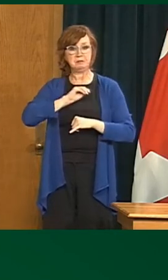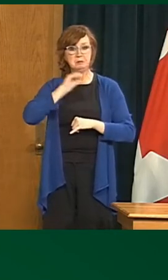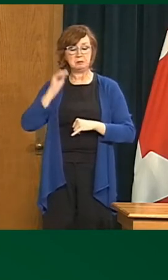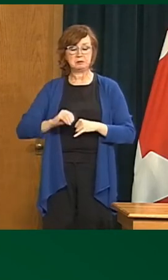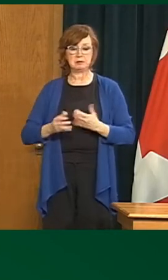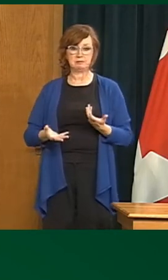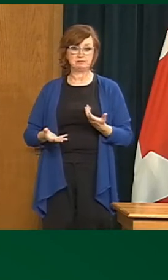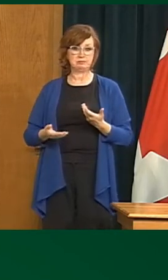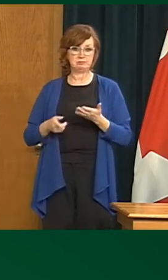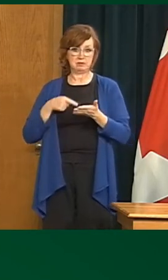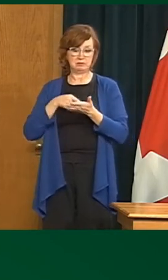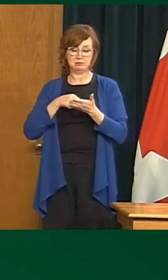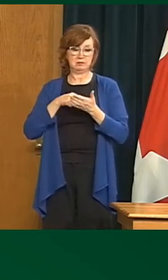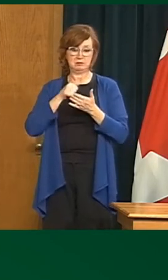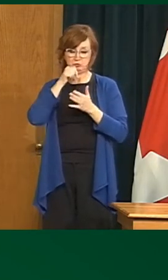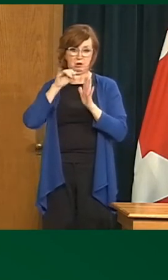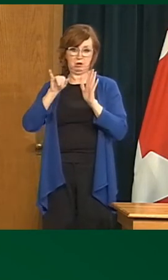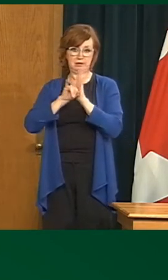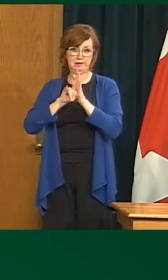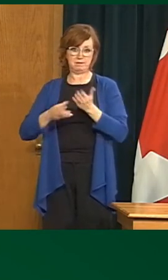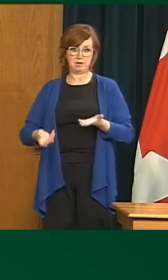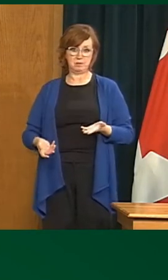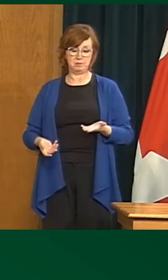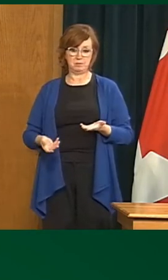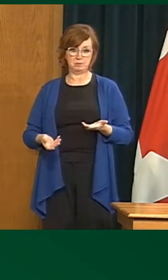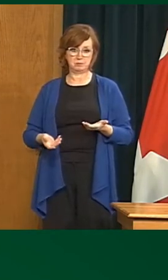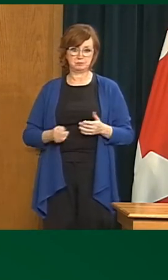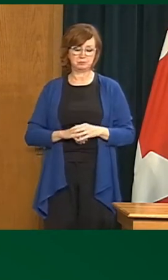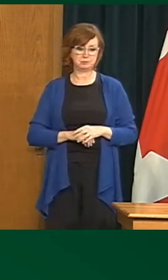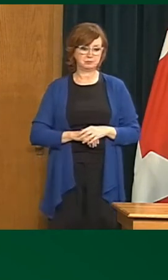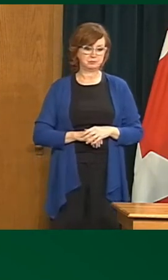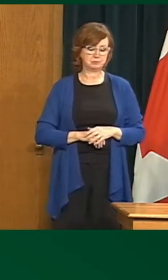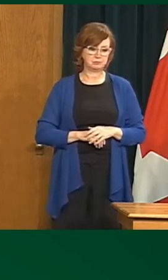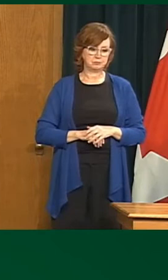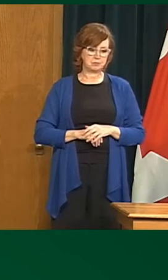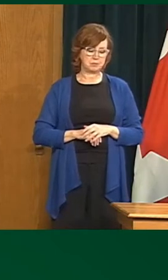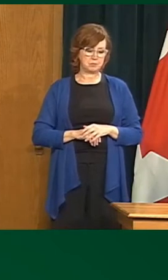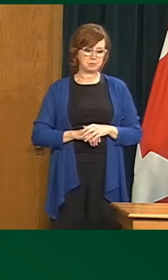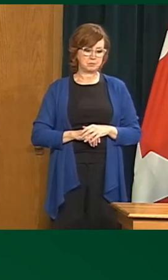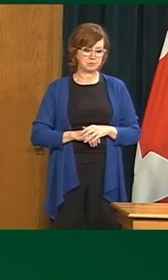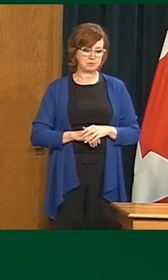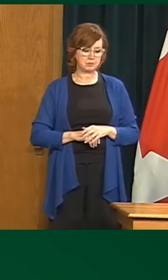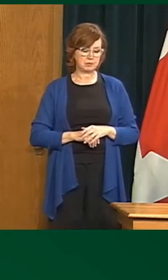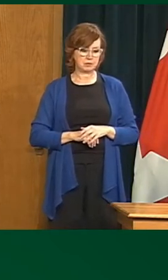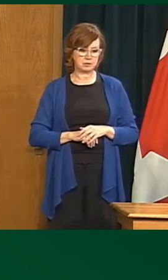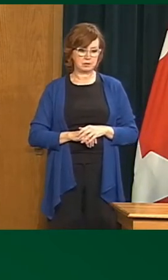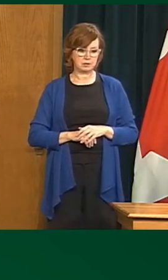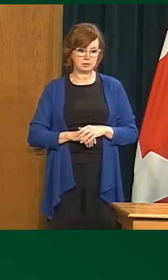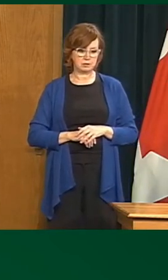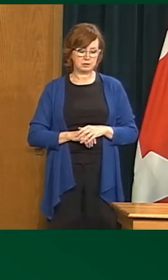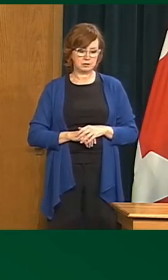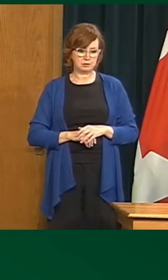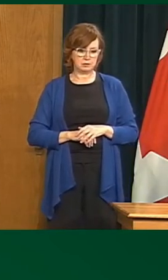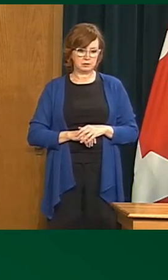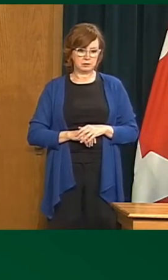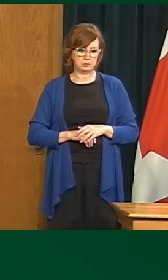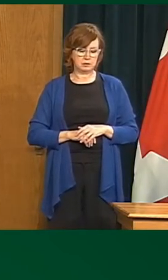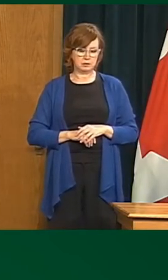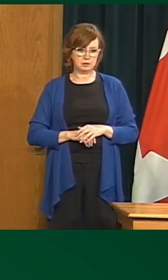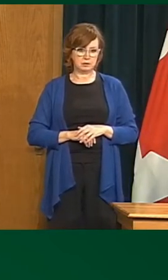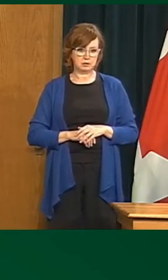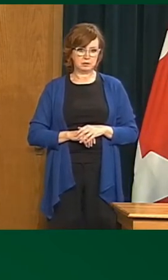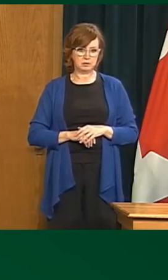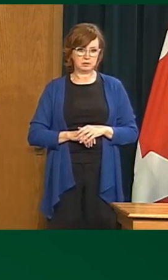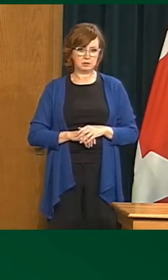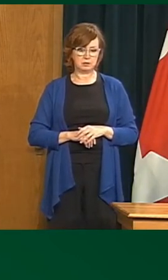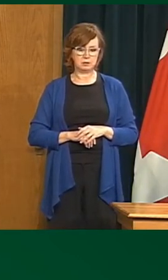has spread in Canada and Saskatchewan, but also at an individual clinical level, what does it tell you about yourself? If you were never